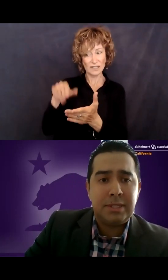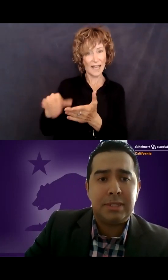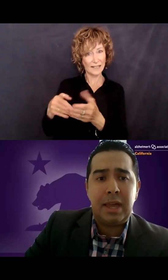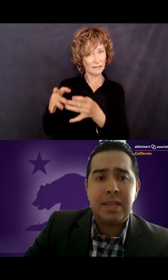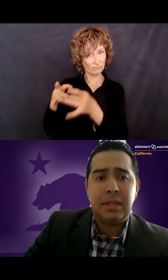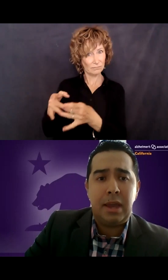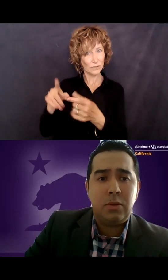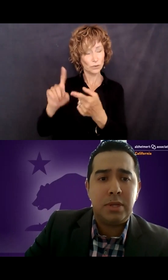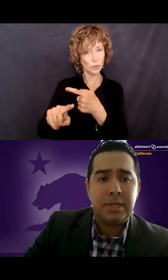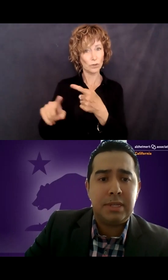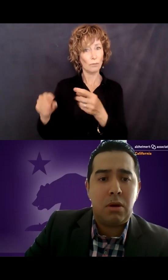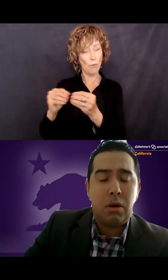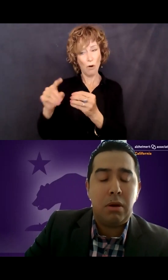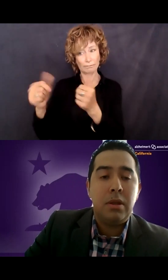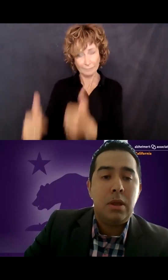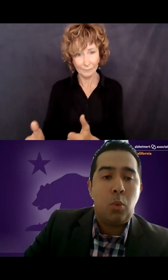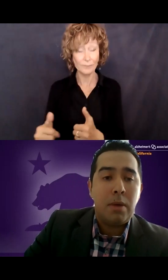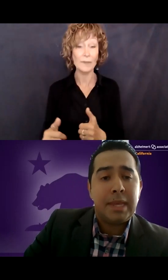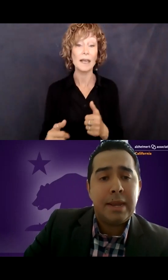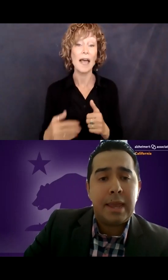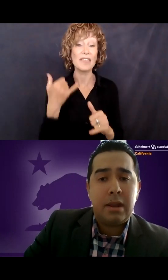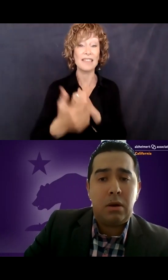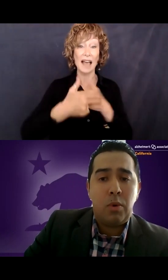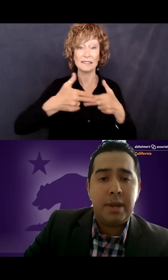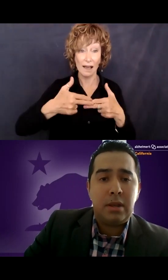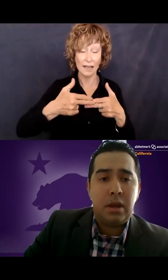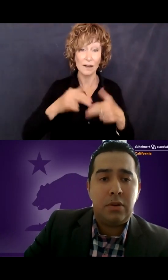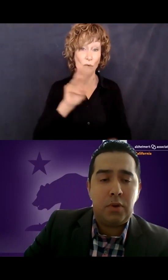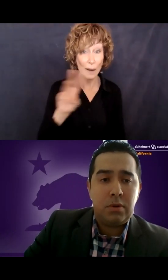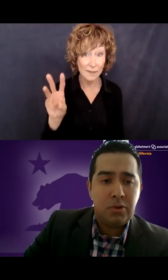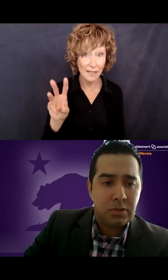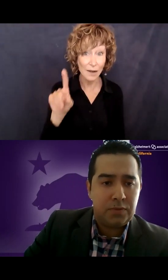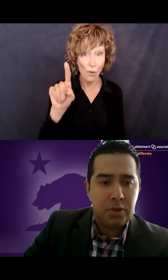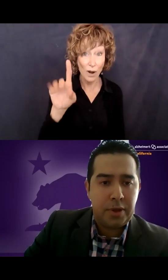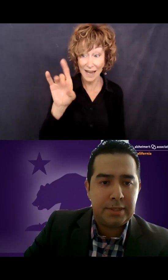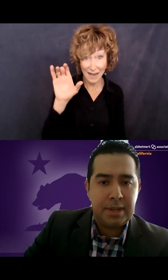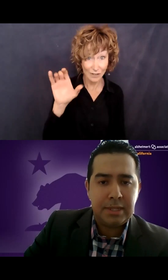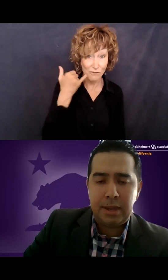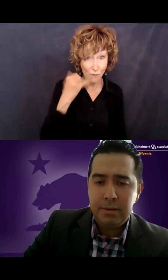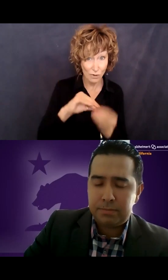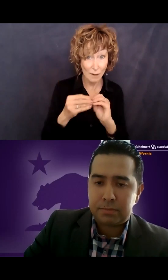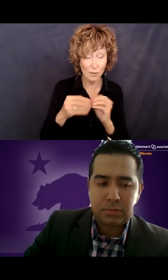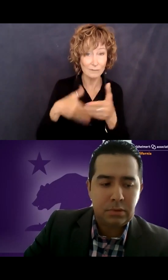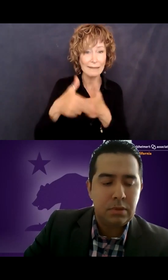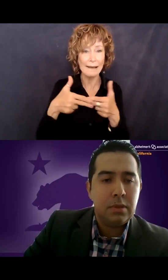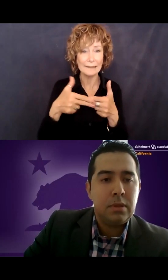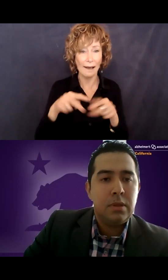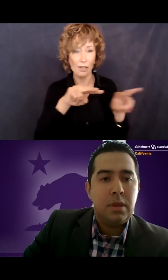you with this last slide, which is our website and our 1-800 phone number. So if you go ahead to the next slide.